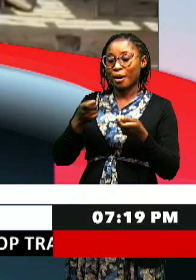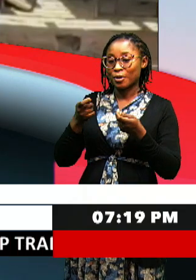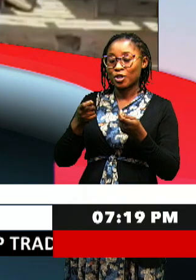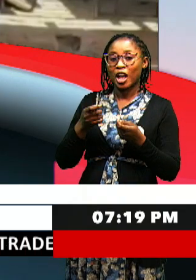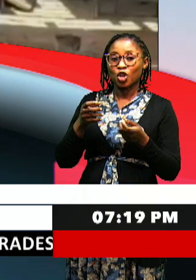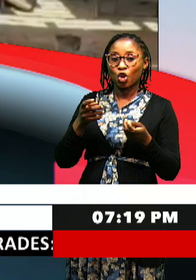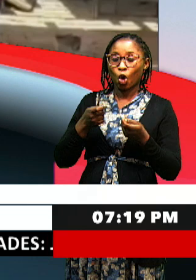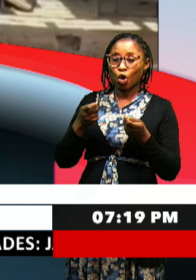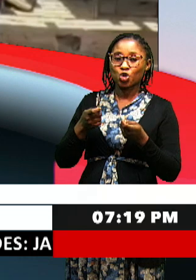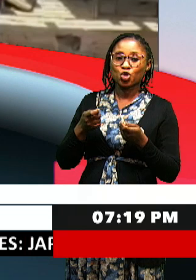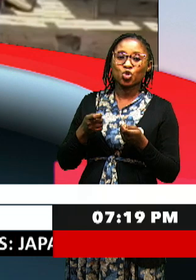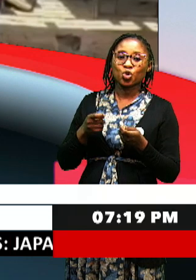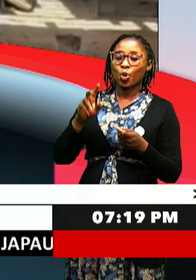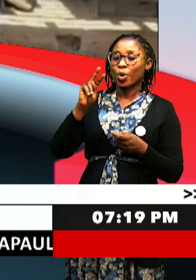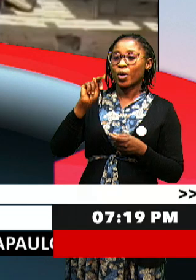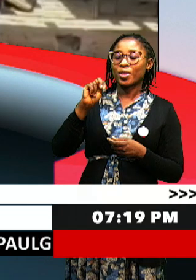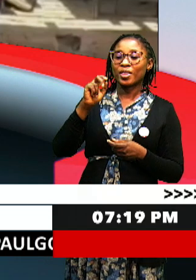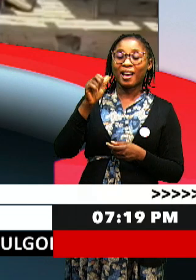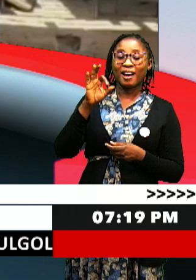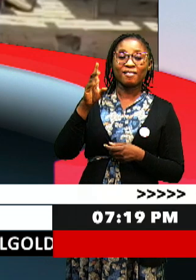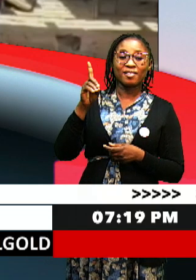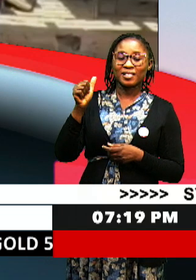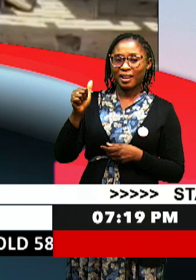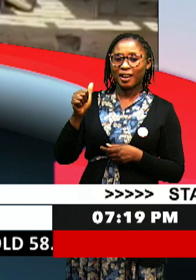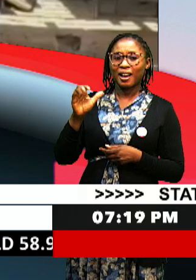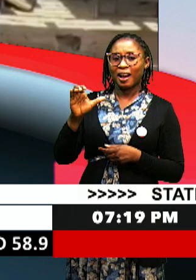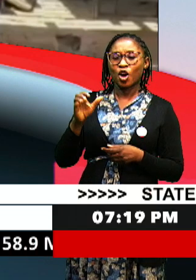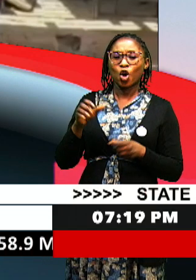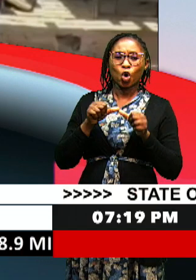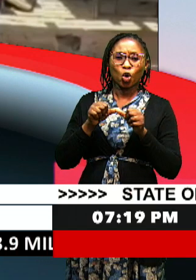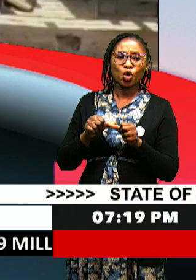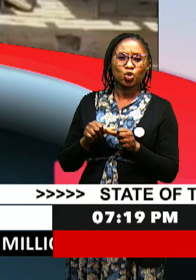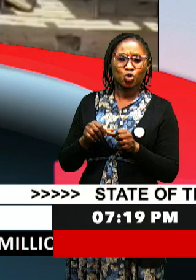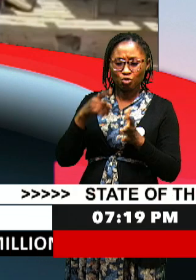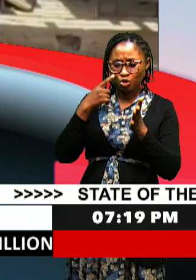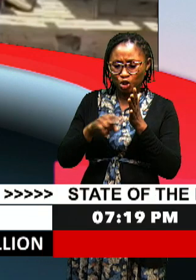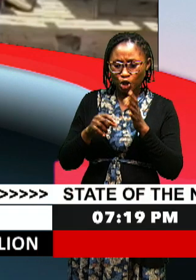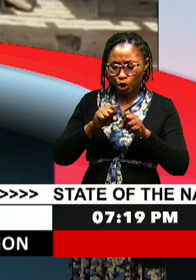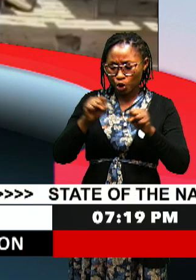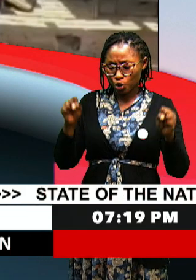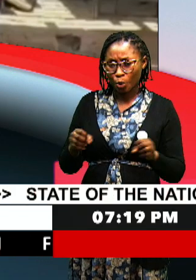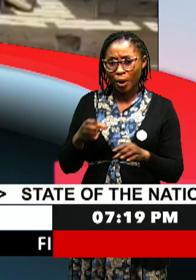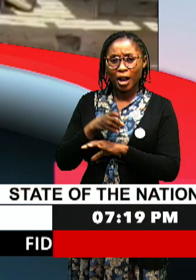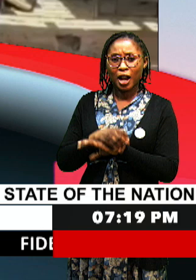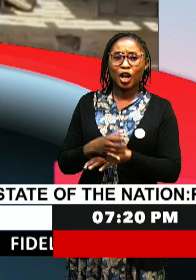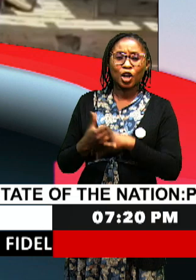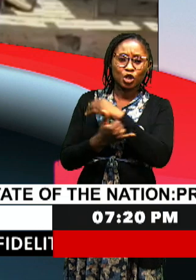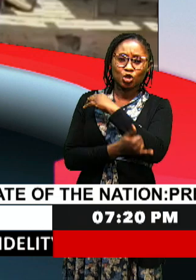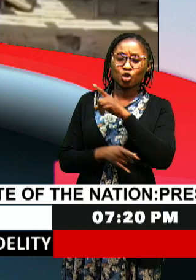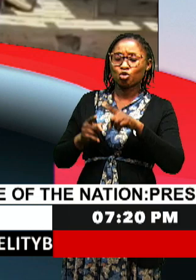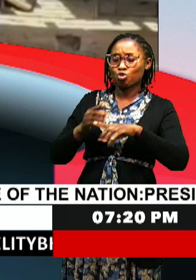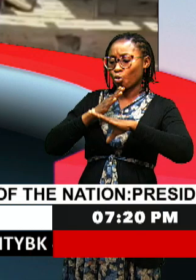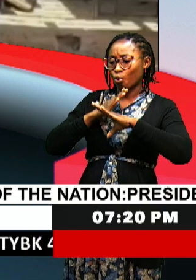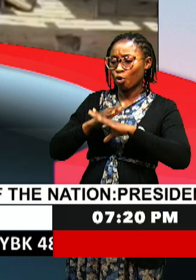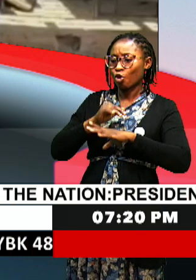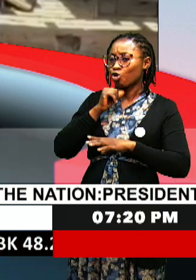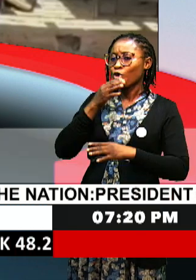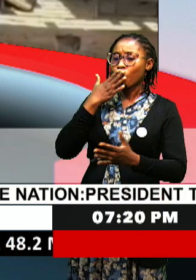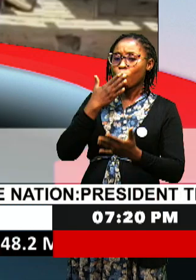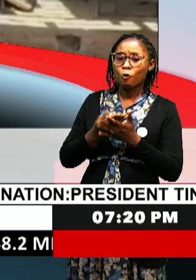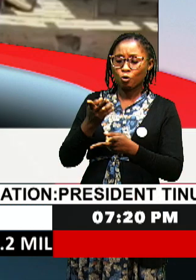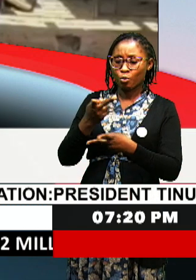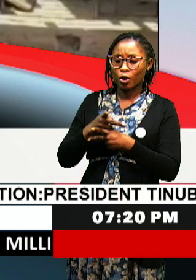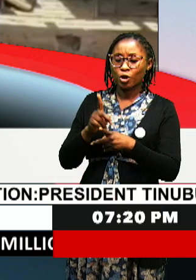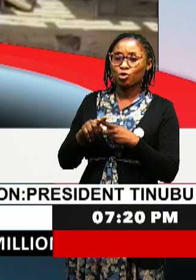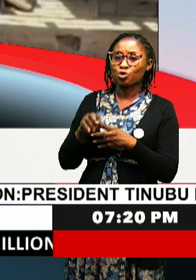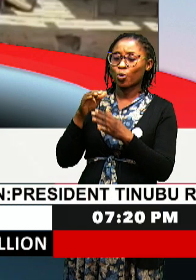Control, NAFDAC, has continued its raid of shops and markets across the country to block unwholesome products from